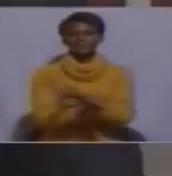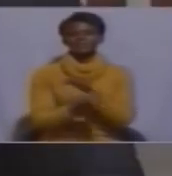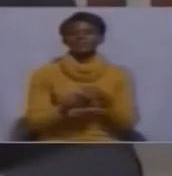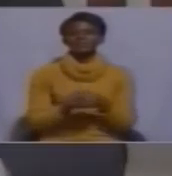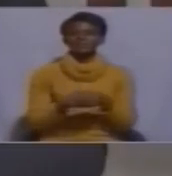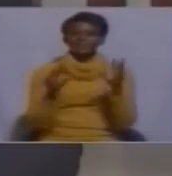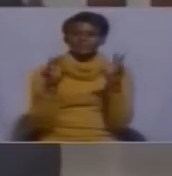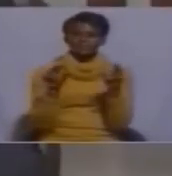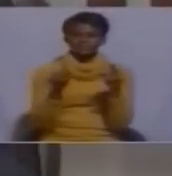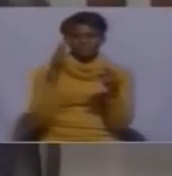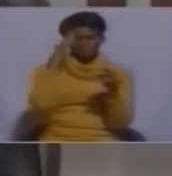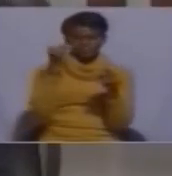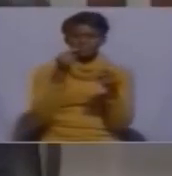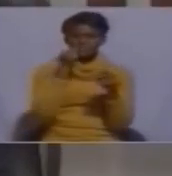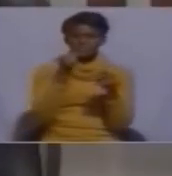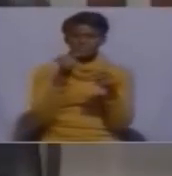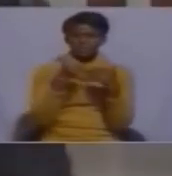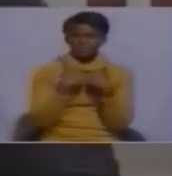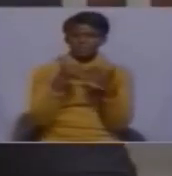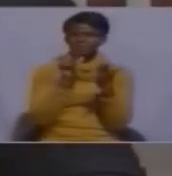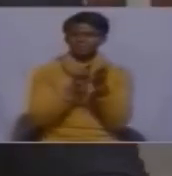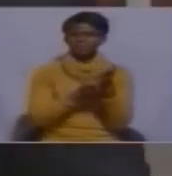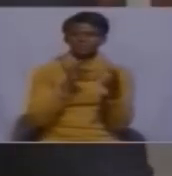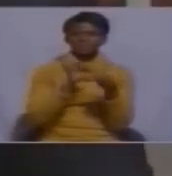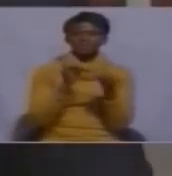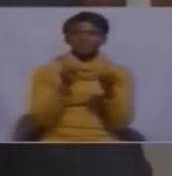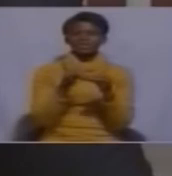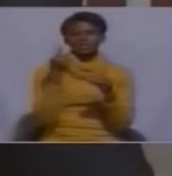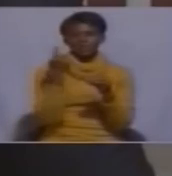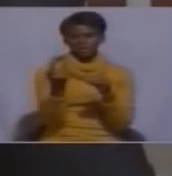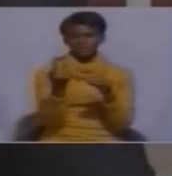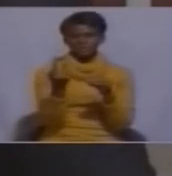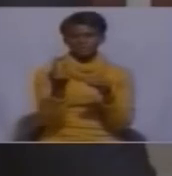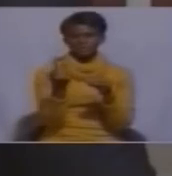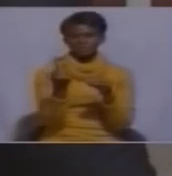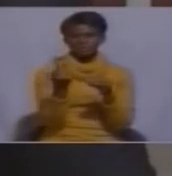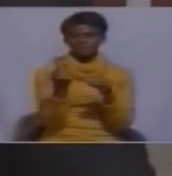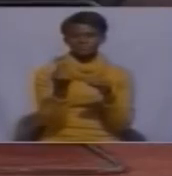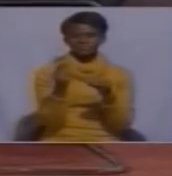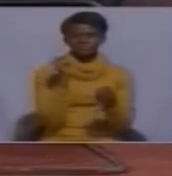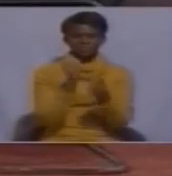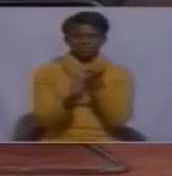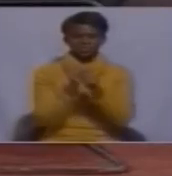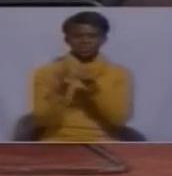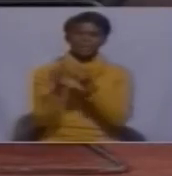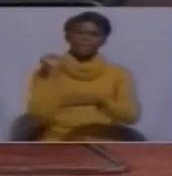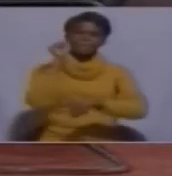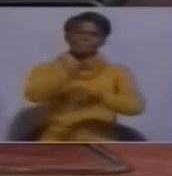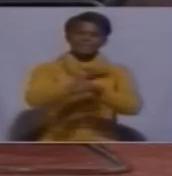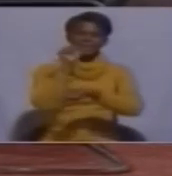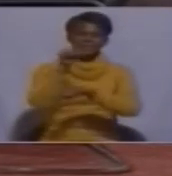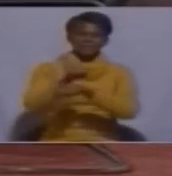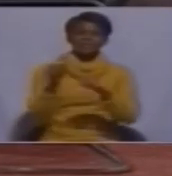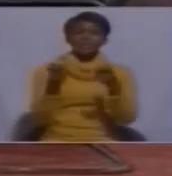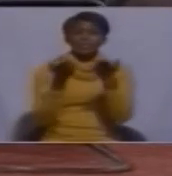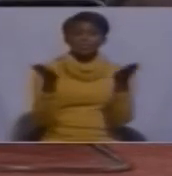No, that's what I'm saying. There is Act number 1. Act number 1 says... Which overrides the other? It says that where there